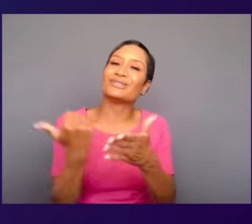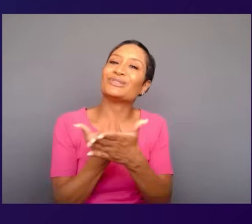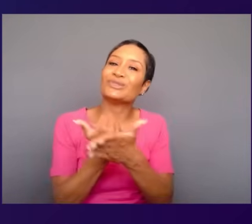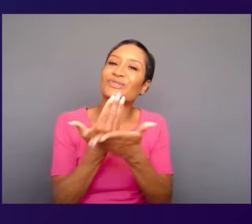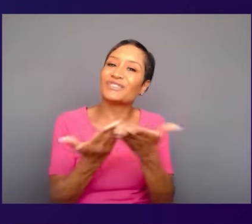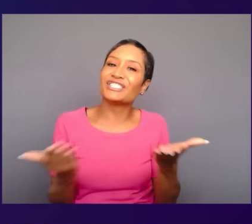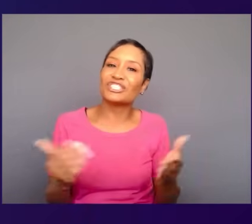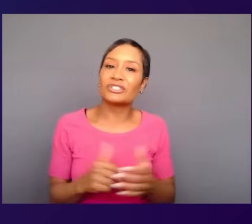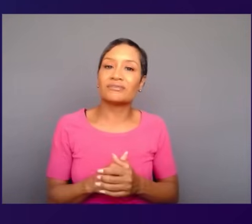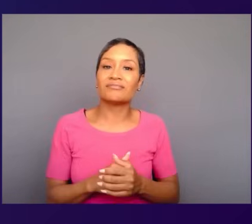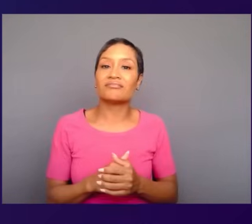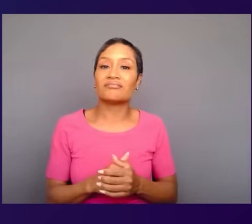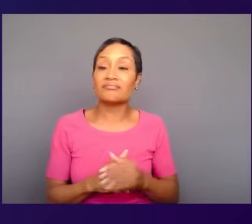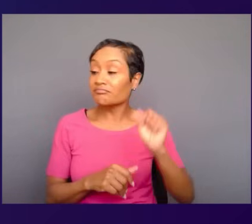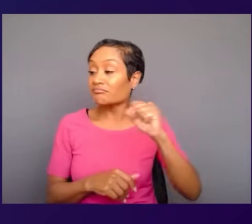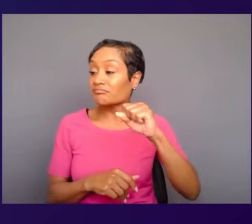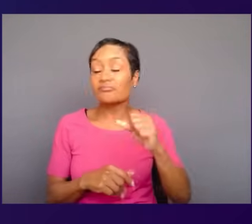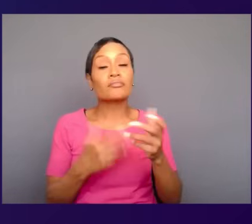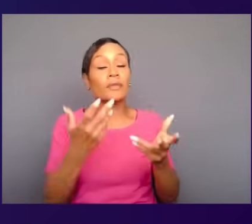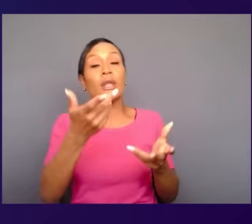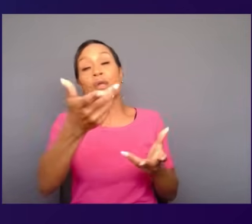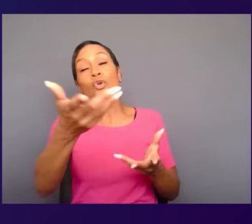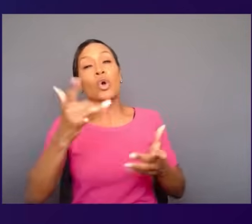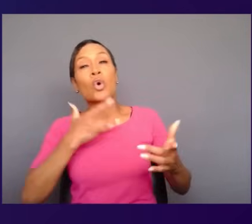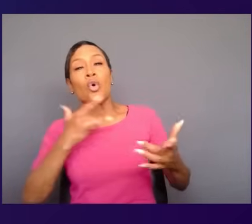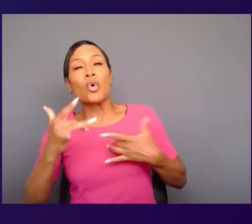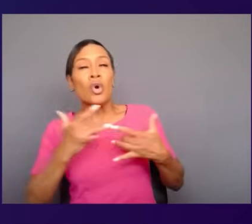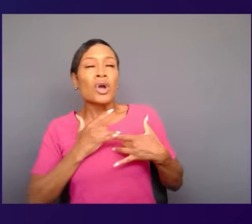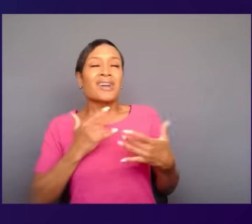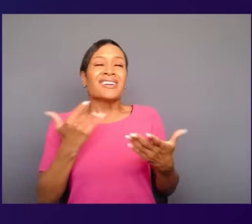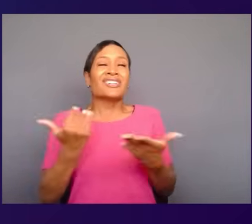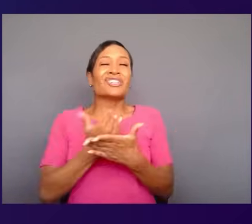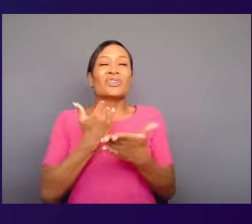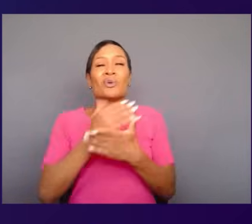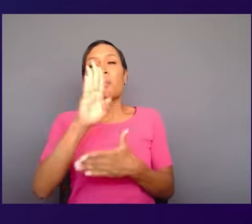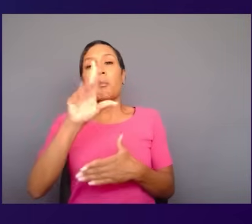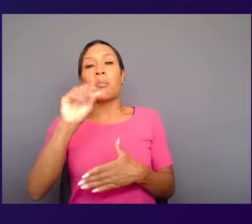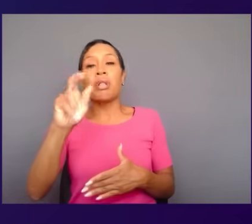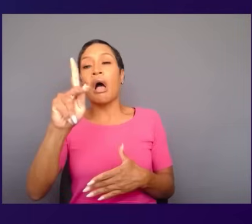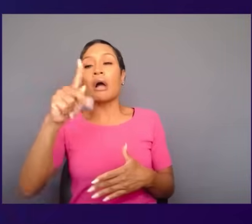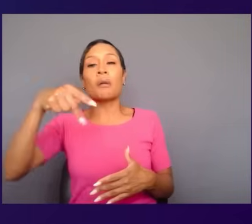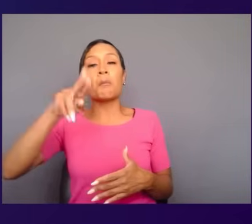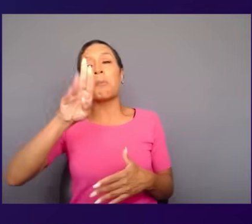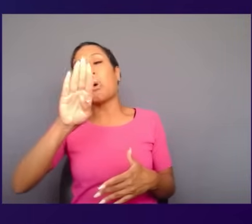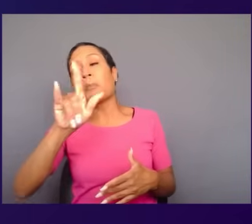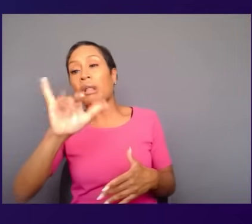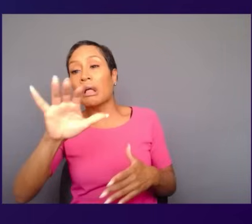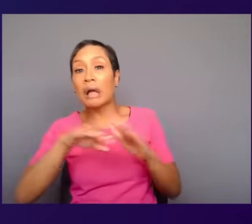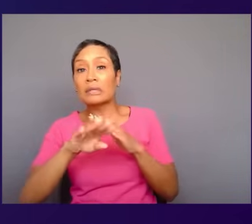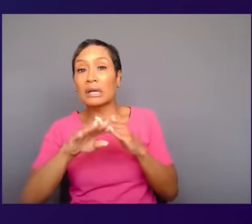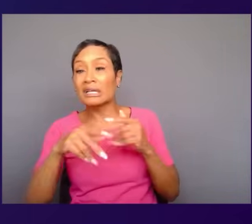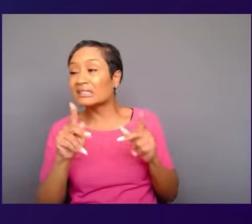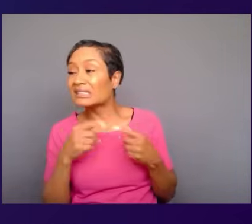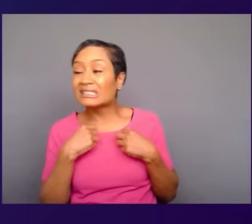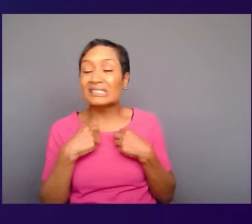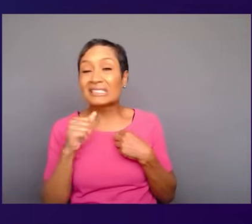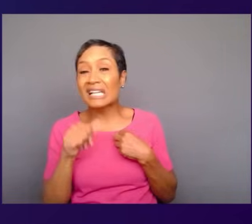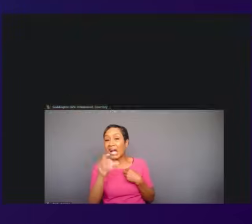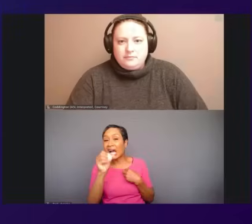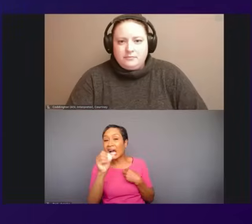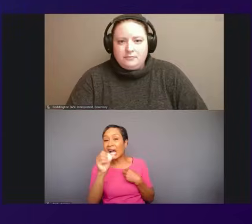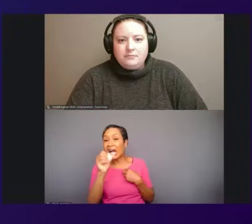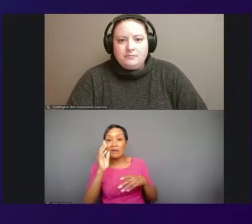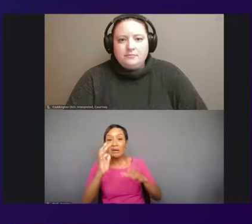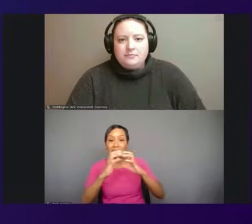So when you're worried about, you know, here's this new block public access thing, is it okay to turn that on? Is that going to break my application,